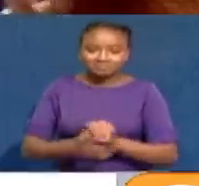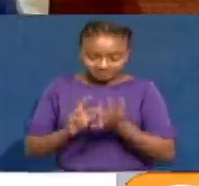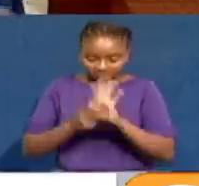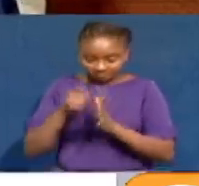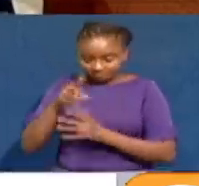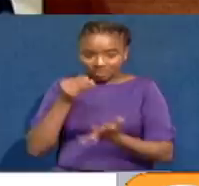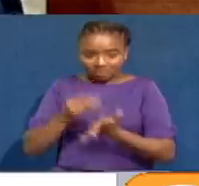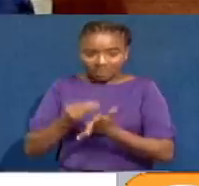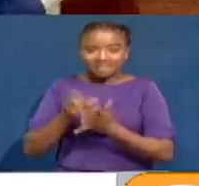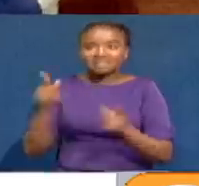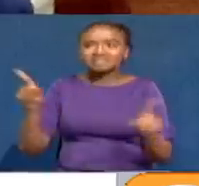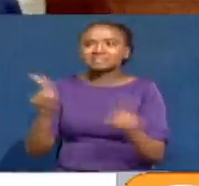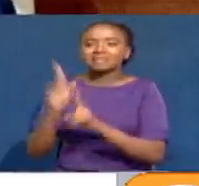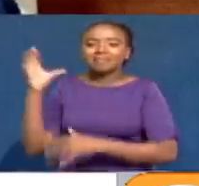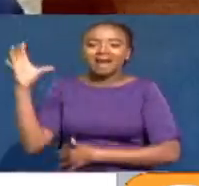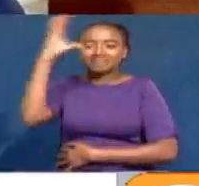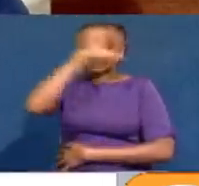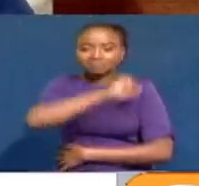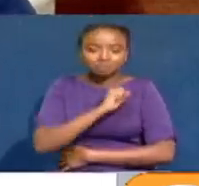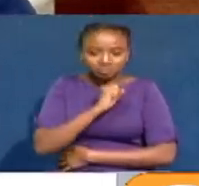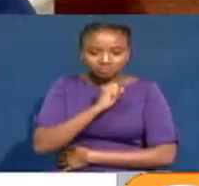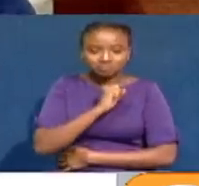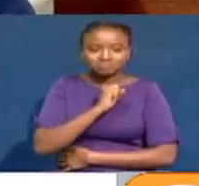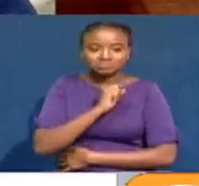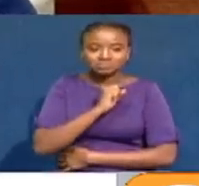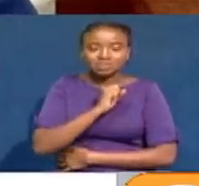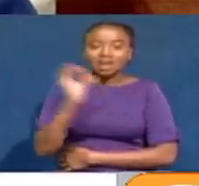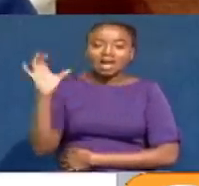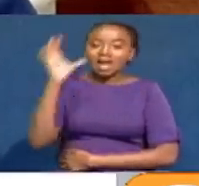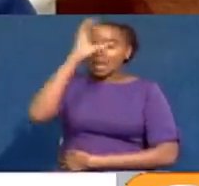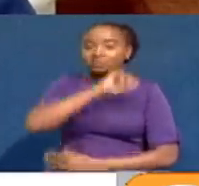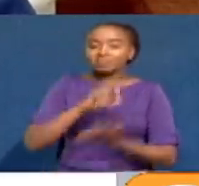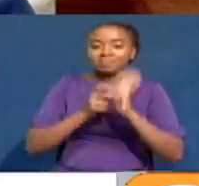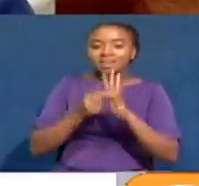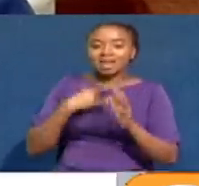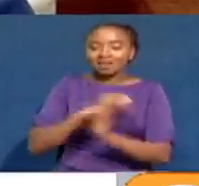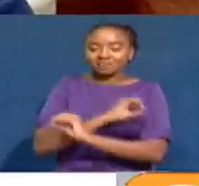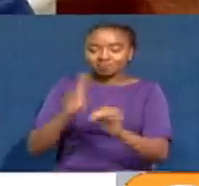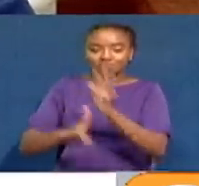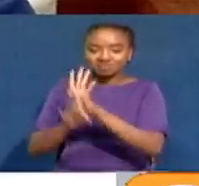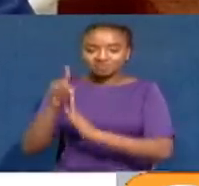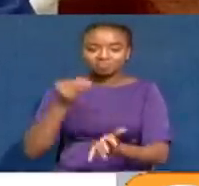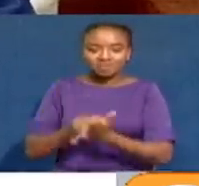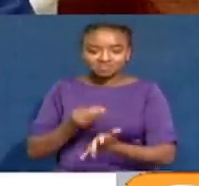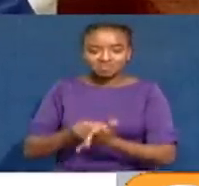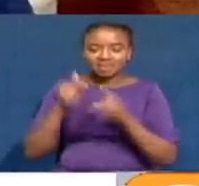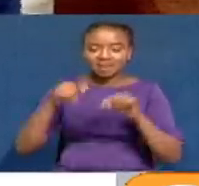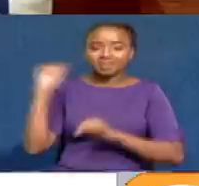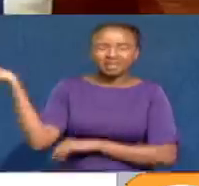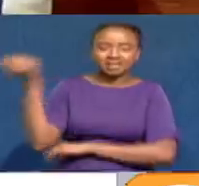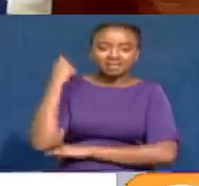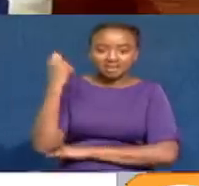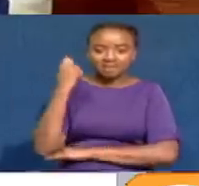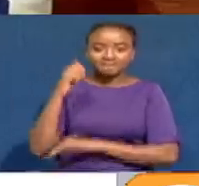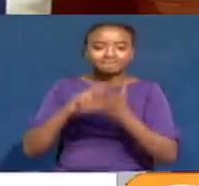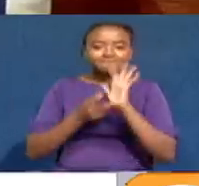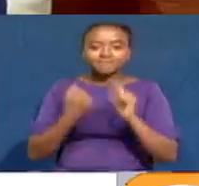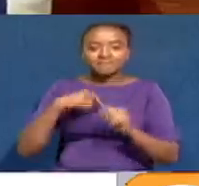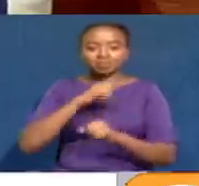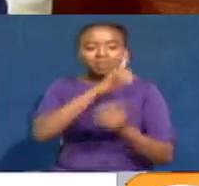an assumption, Jeff, listen to this. Listen. Is an assumption that there is no development money in Kenya, that we